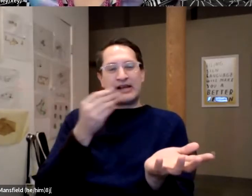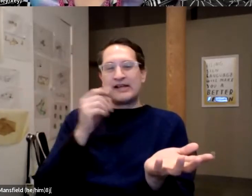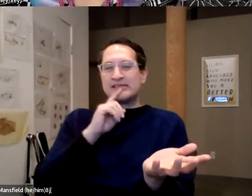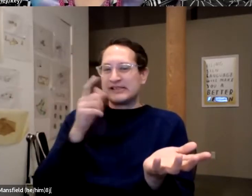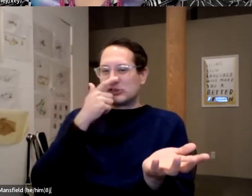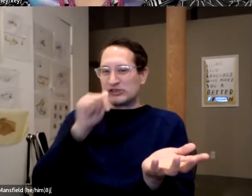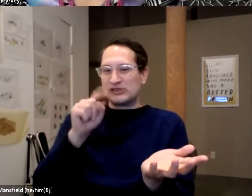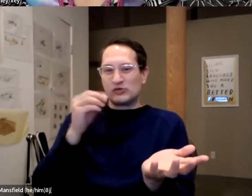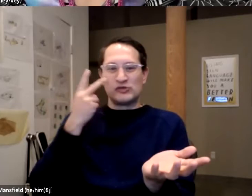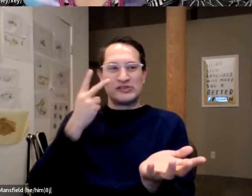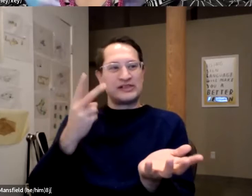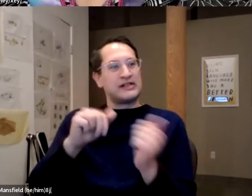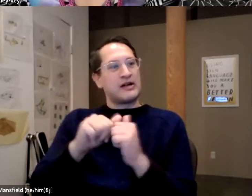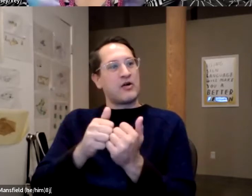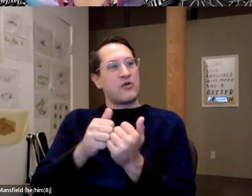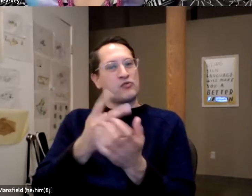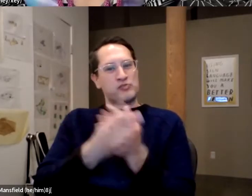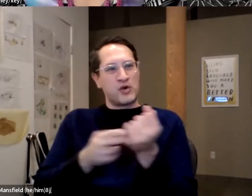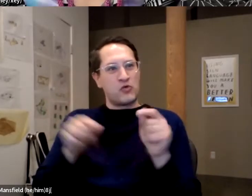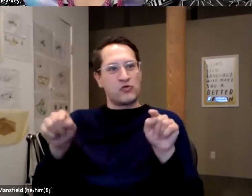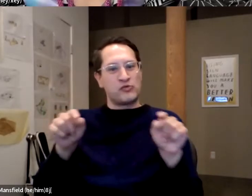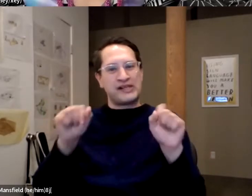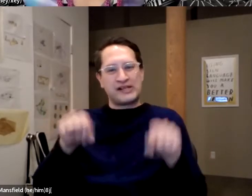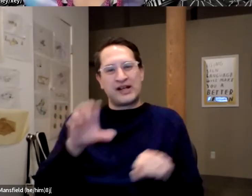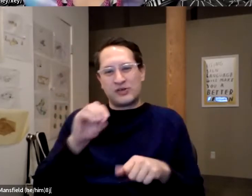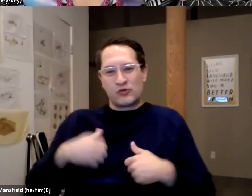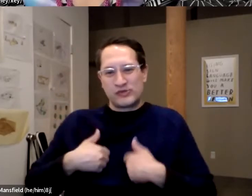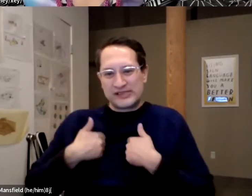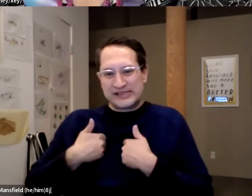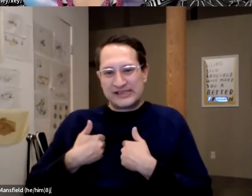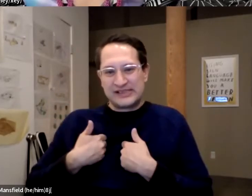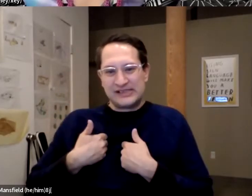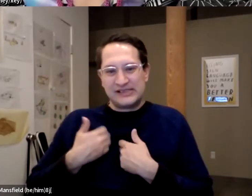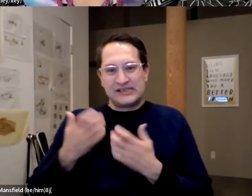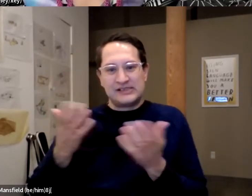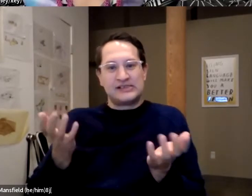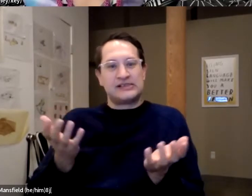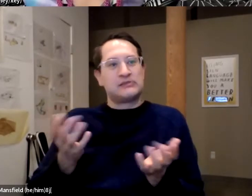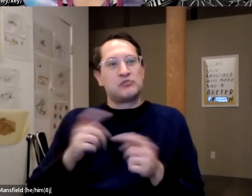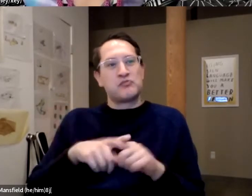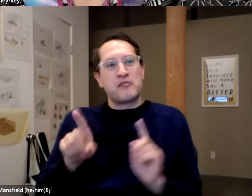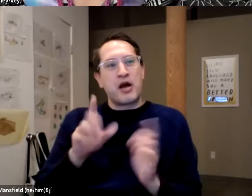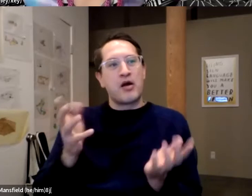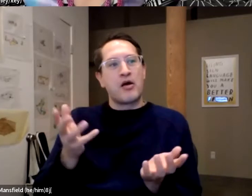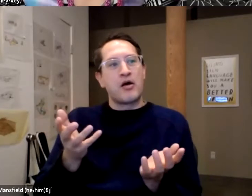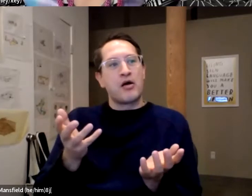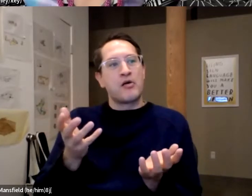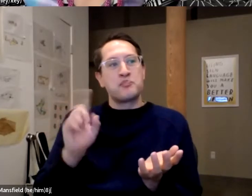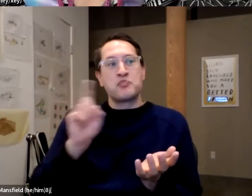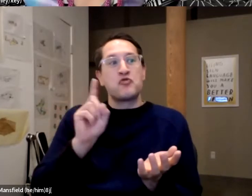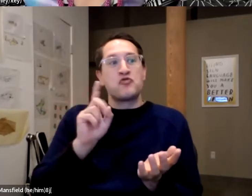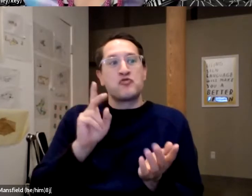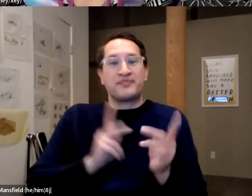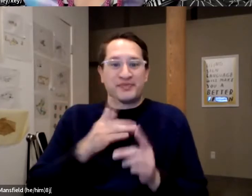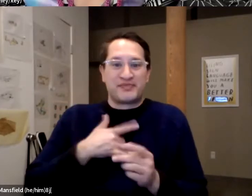aesthetically. And it's interesting to see how both can coexist.